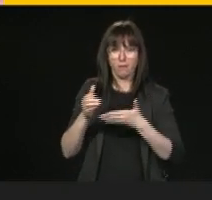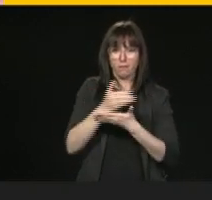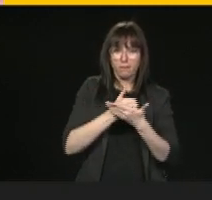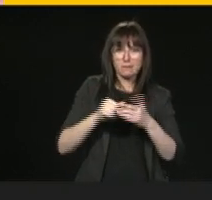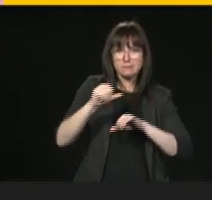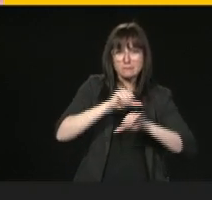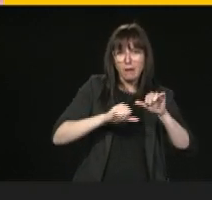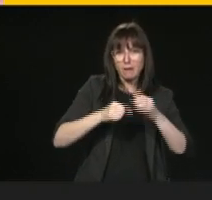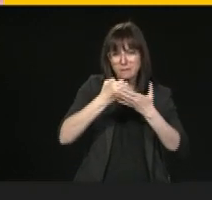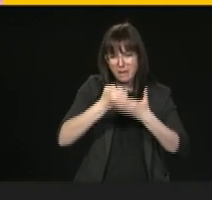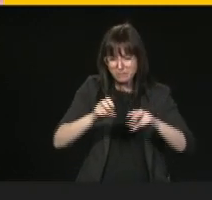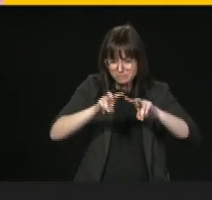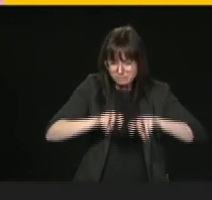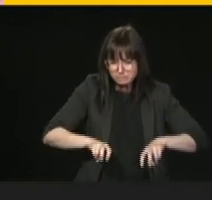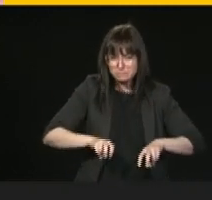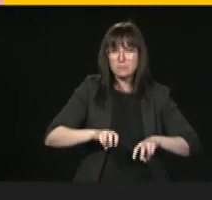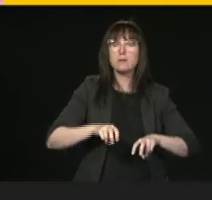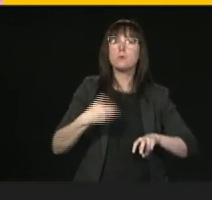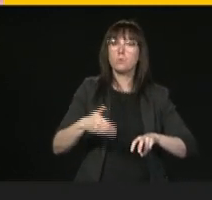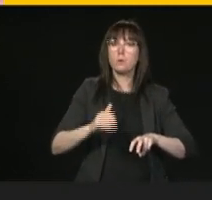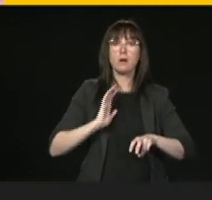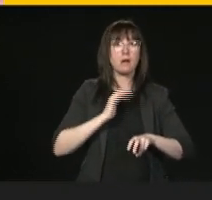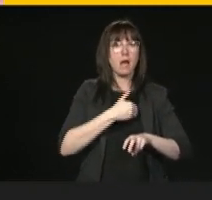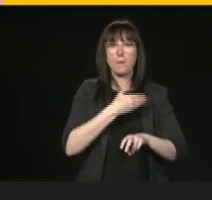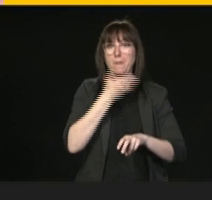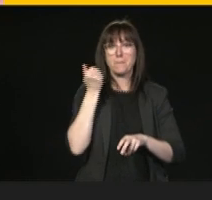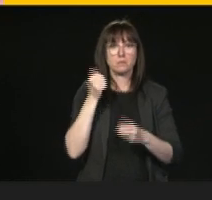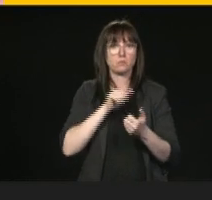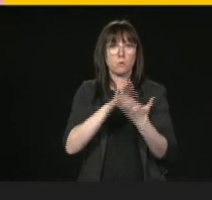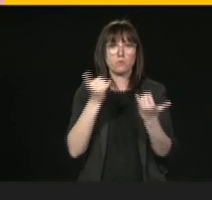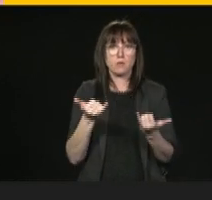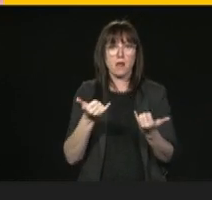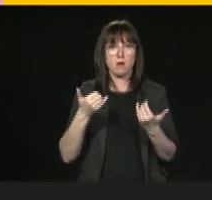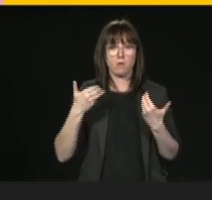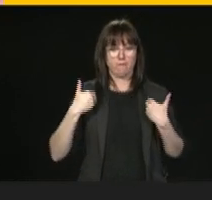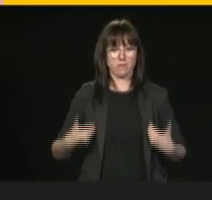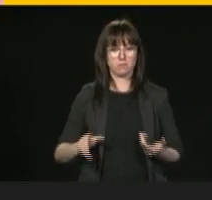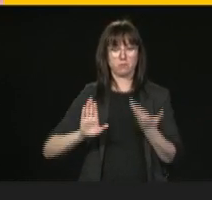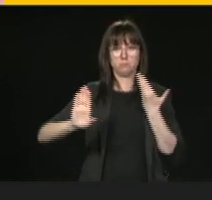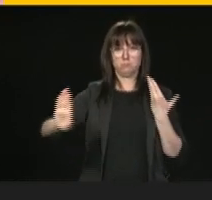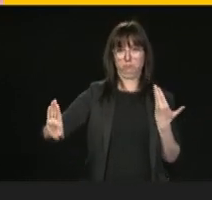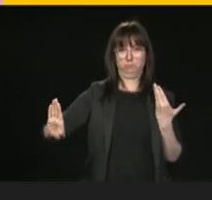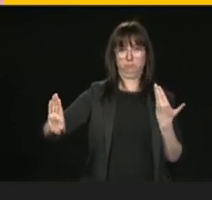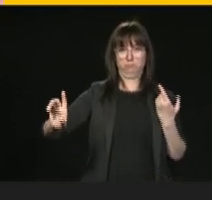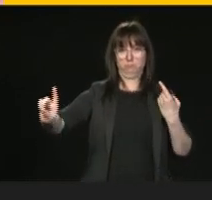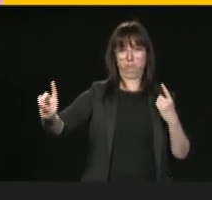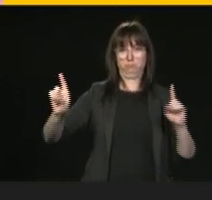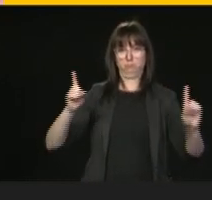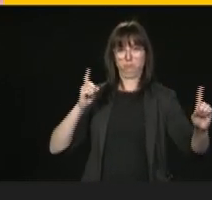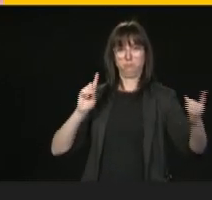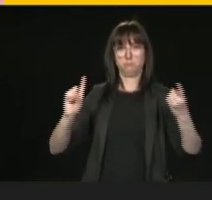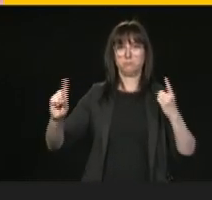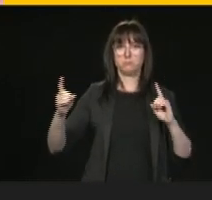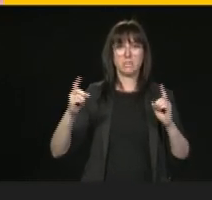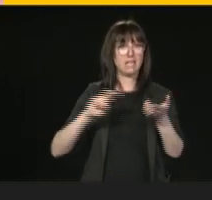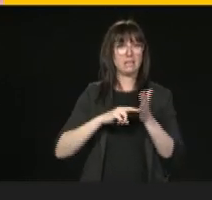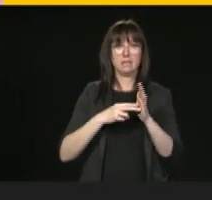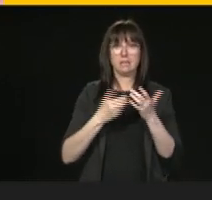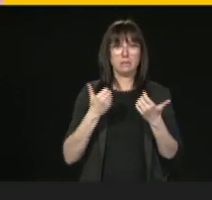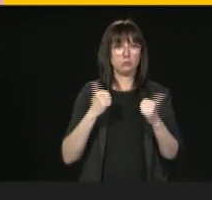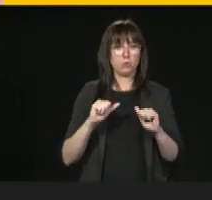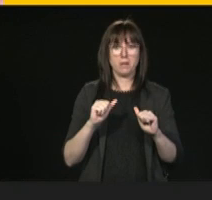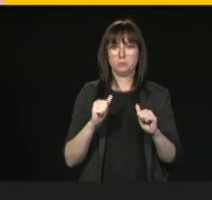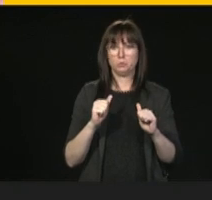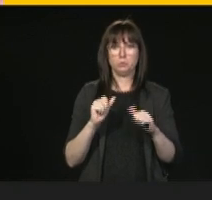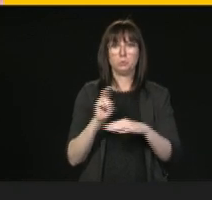the present time, which is physical distancing. And the reason for that is that we're trying to buy time. We talk about things like flattening the curve, planking the